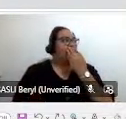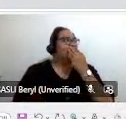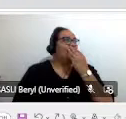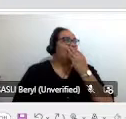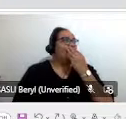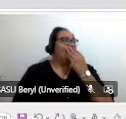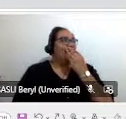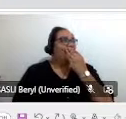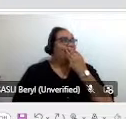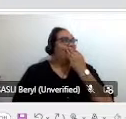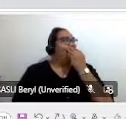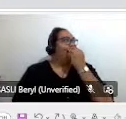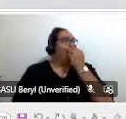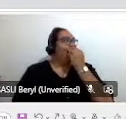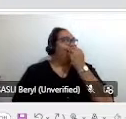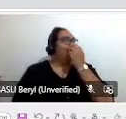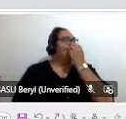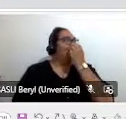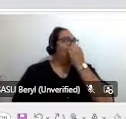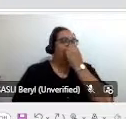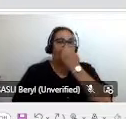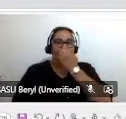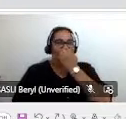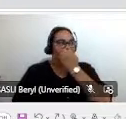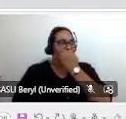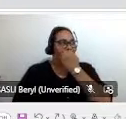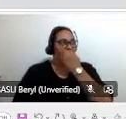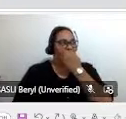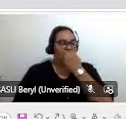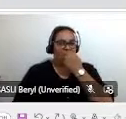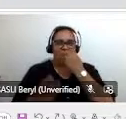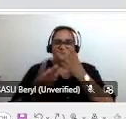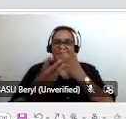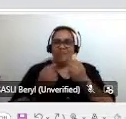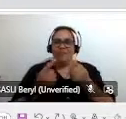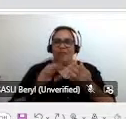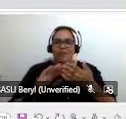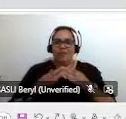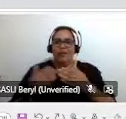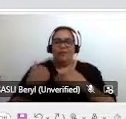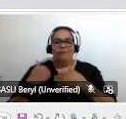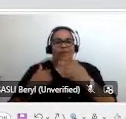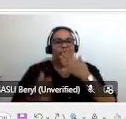colleagues, are we in agreement that those are the resolutions for community safety?